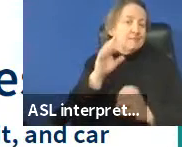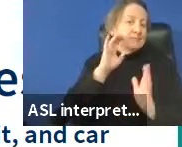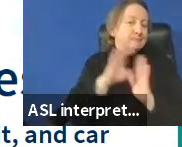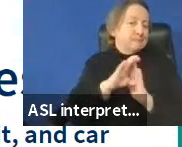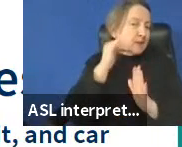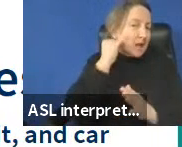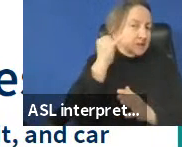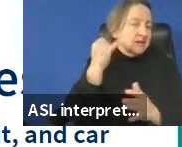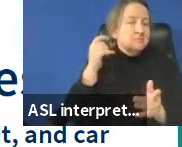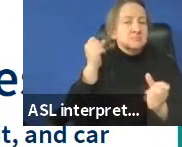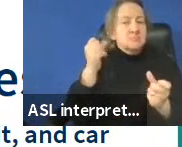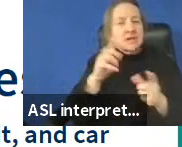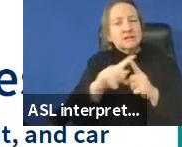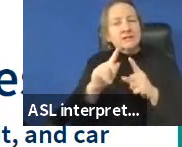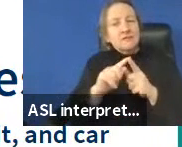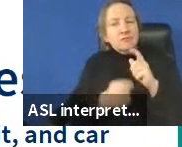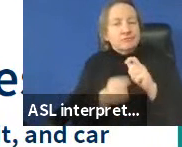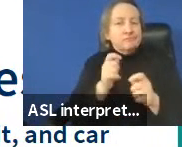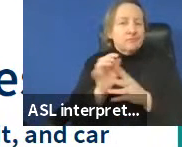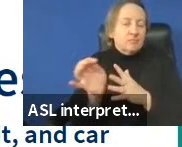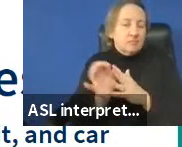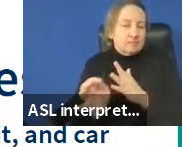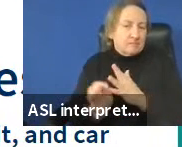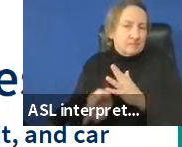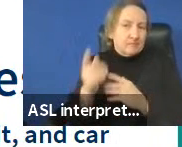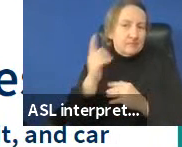several variants of the partial interchange option.